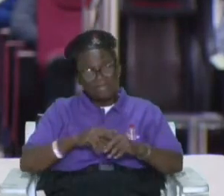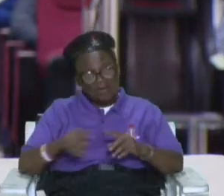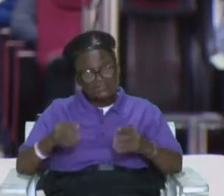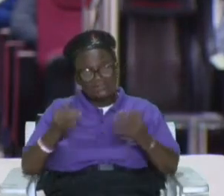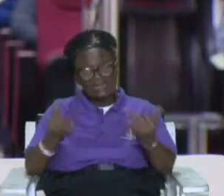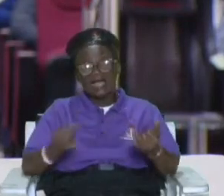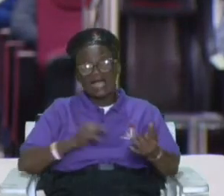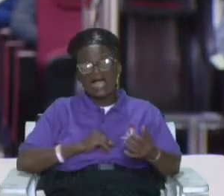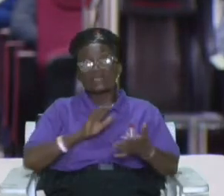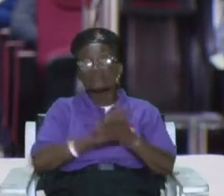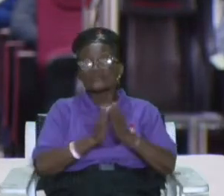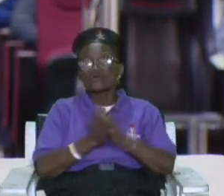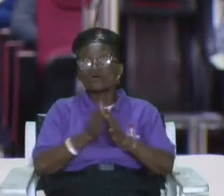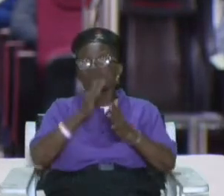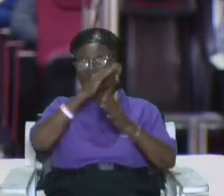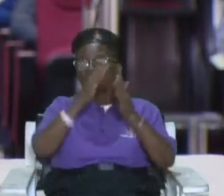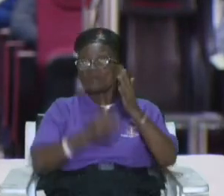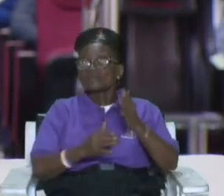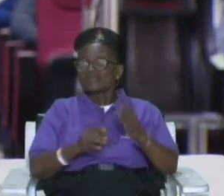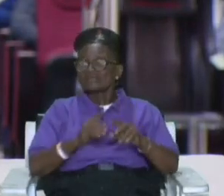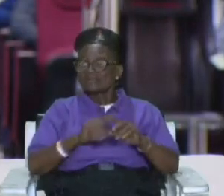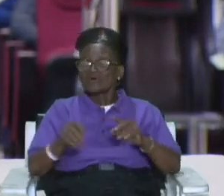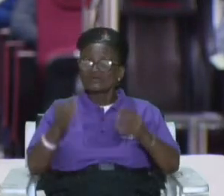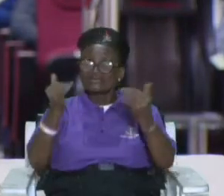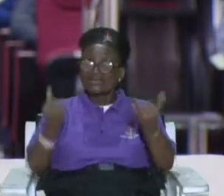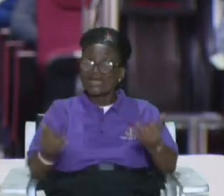Now, the child is dead.